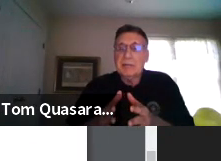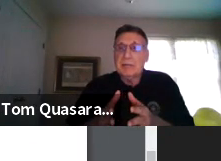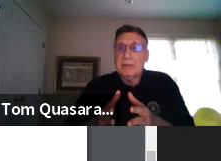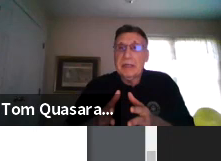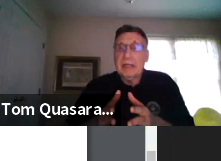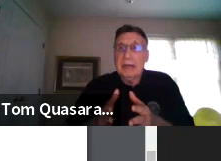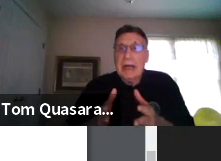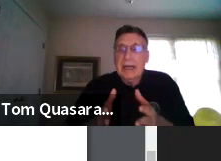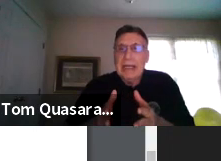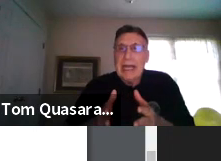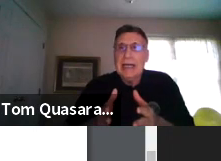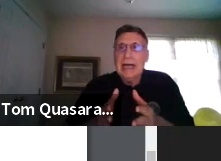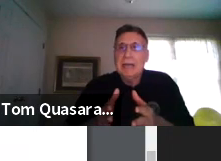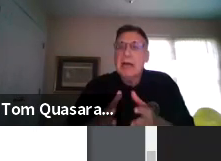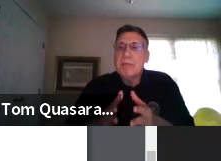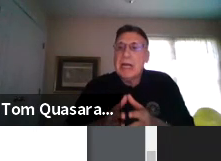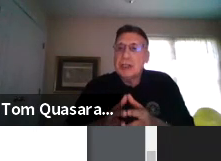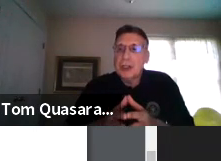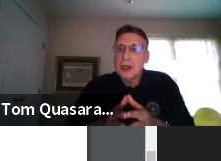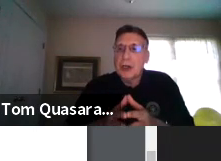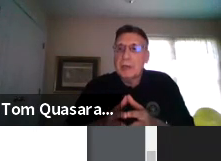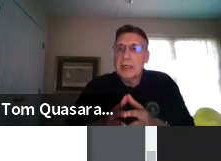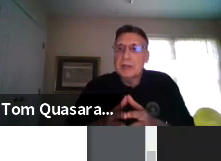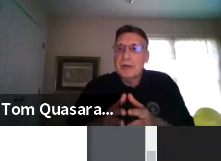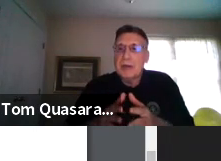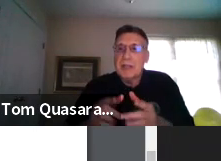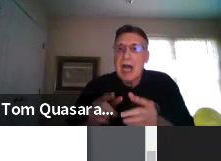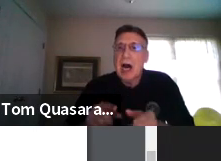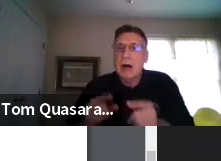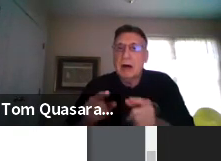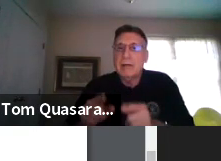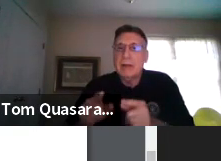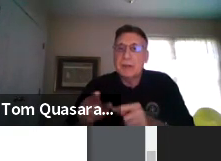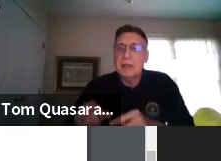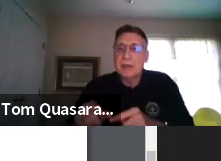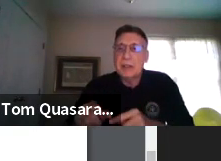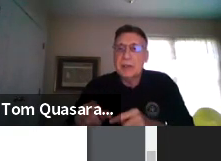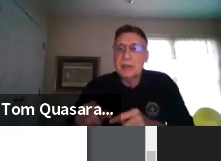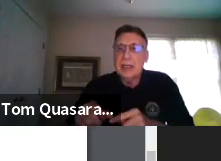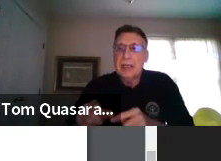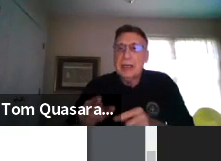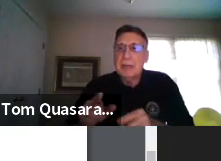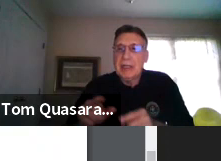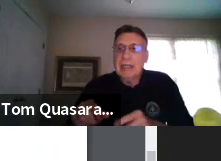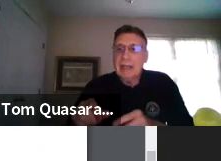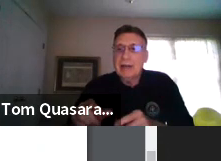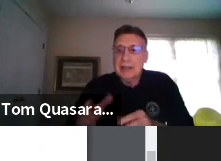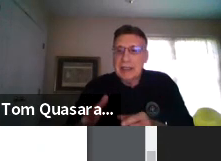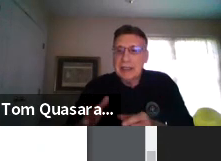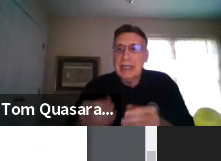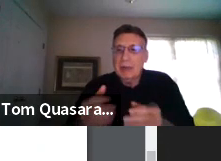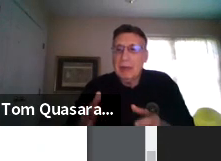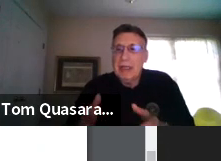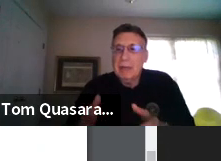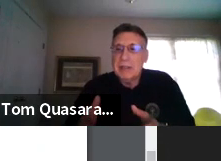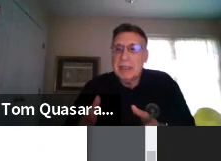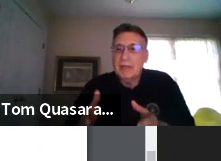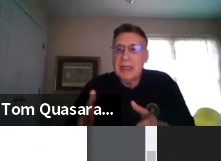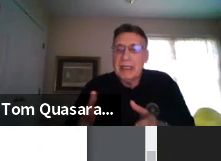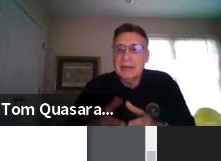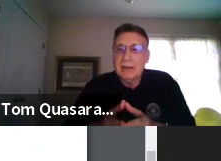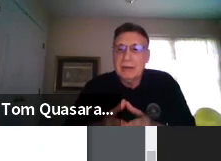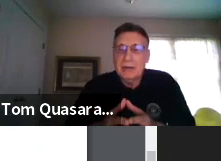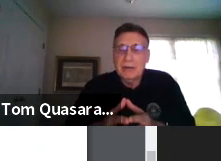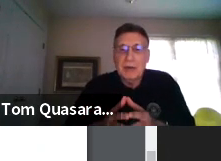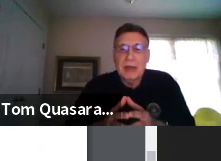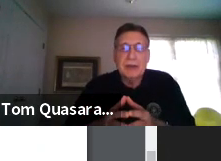That's, again, I'm not sure because of this, all of its business. But then later, as I say, and I'm repeating myself,